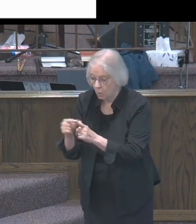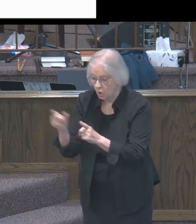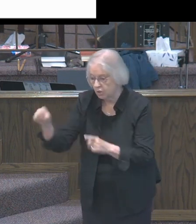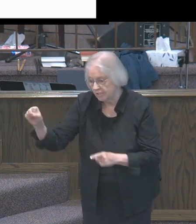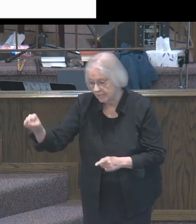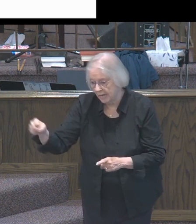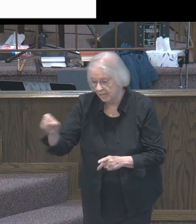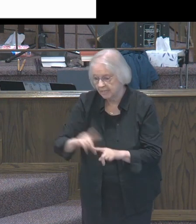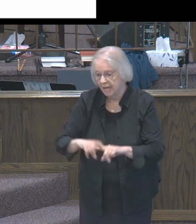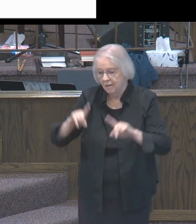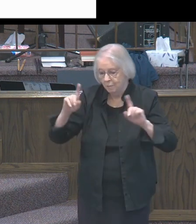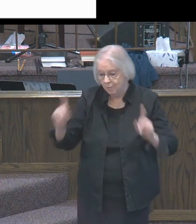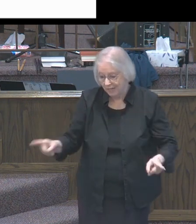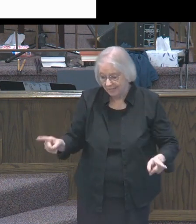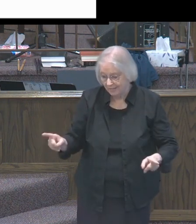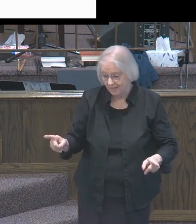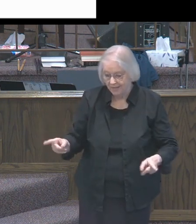and then run home to the Father.